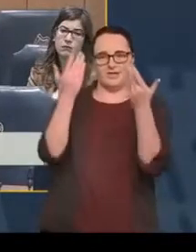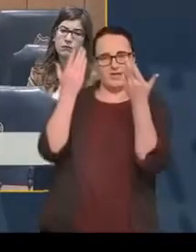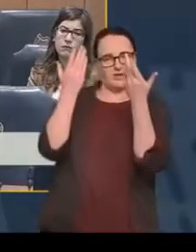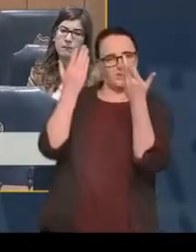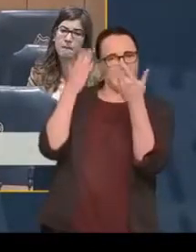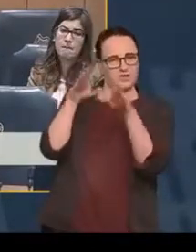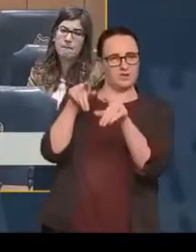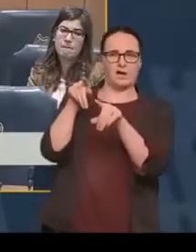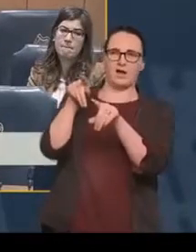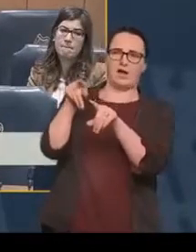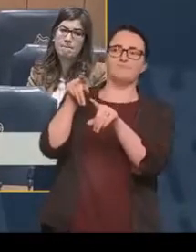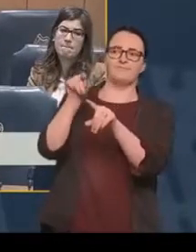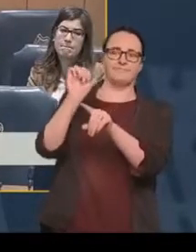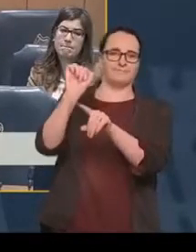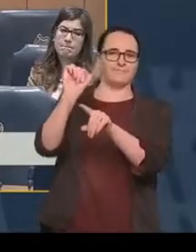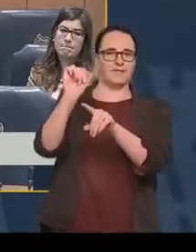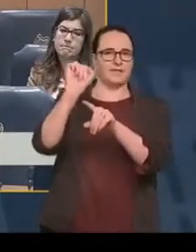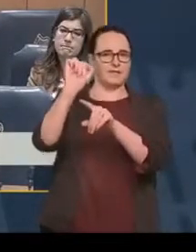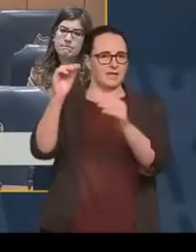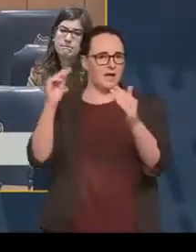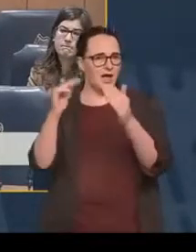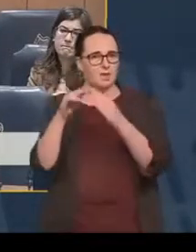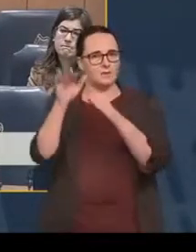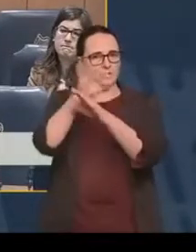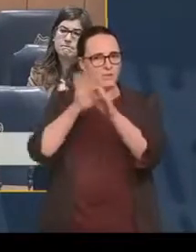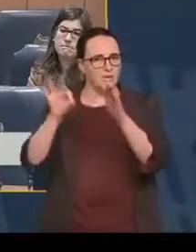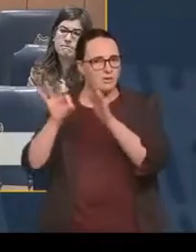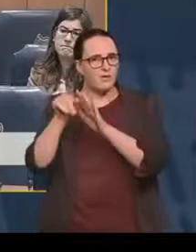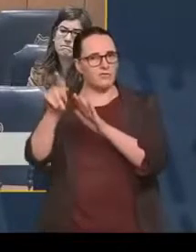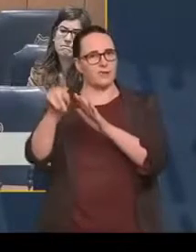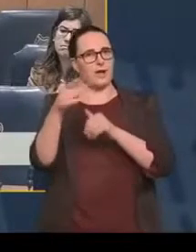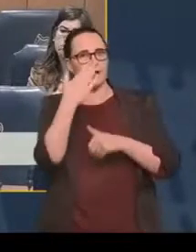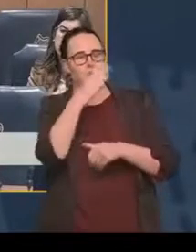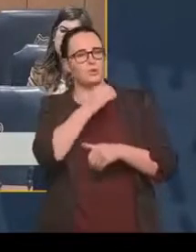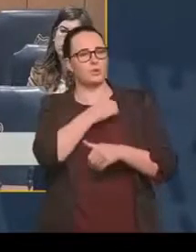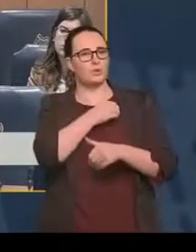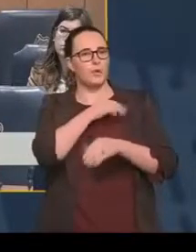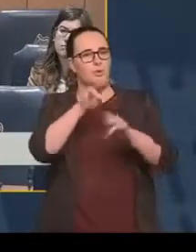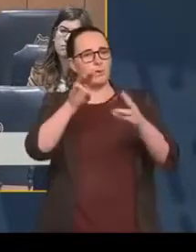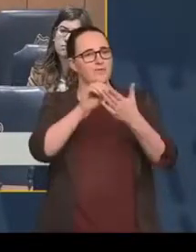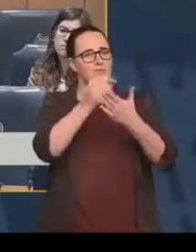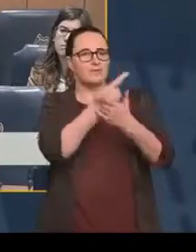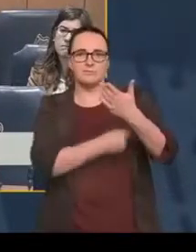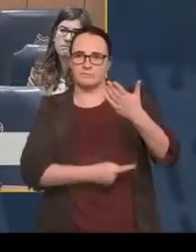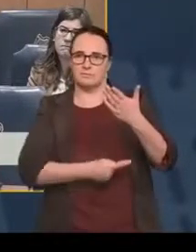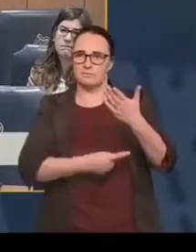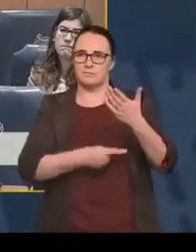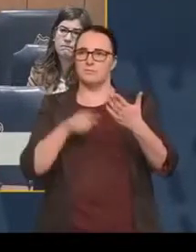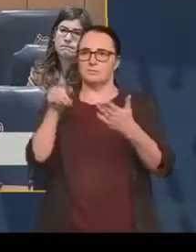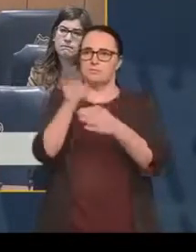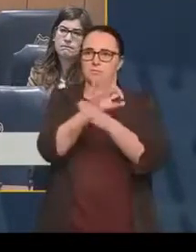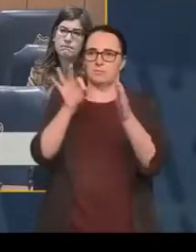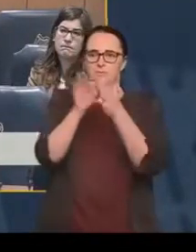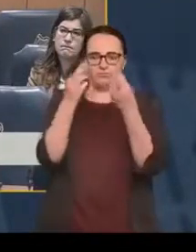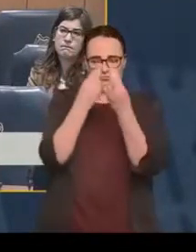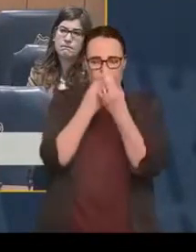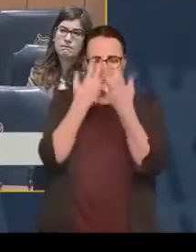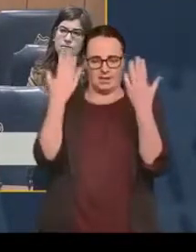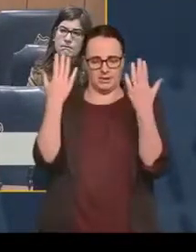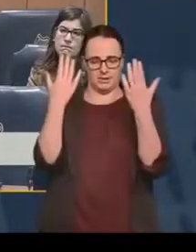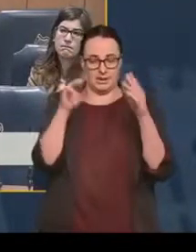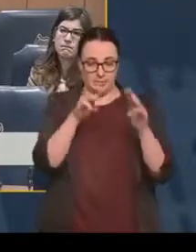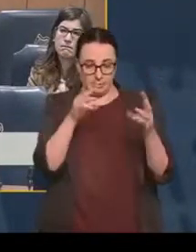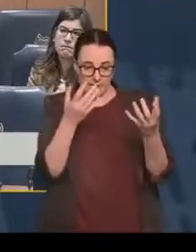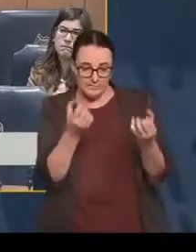of this government's policy and attitude towards people with disabilities. This government realises the people with